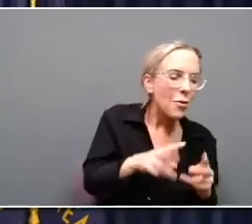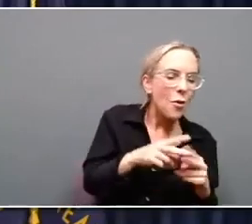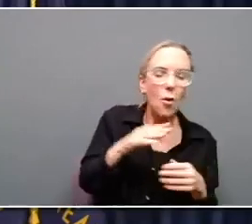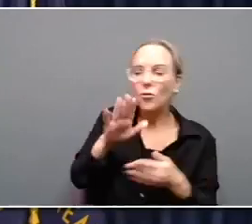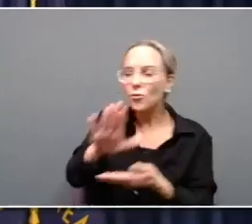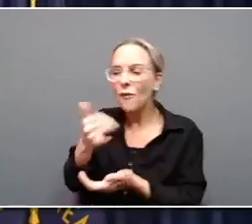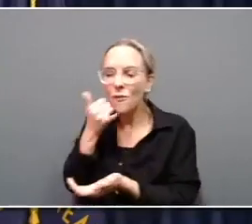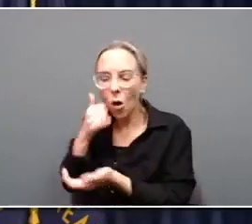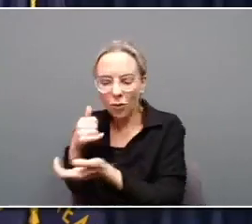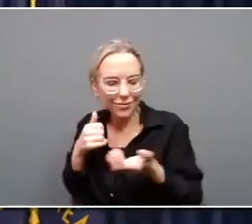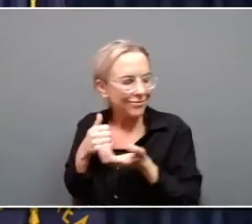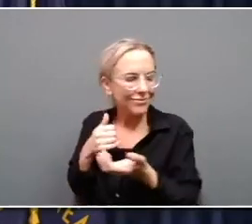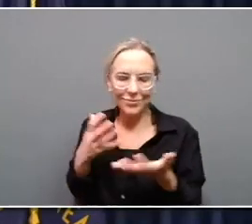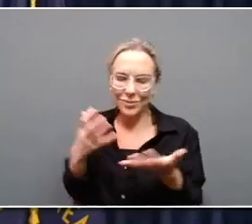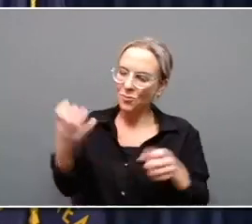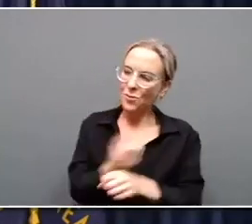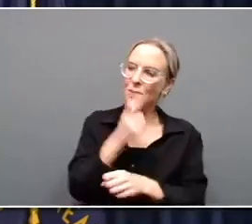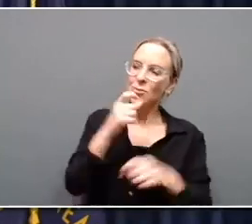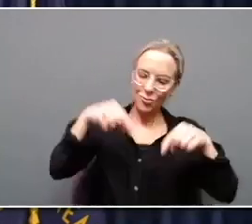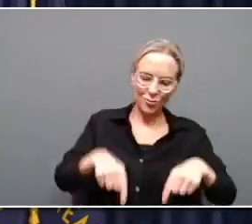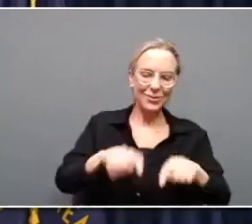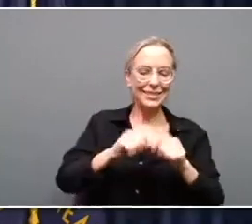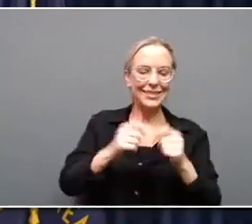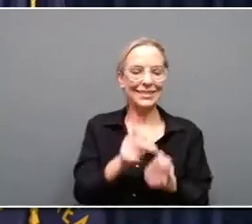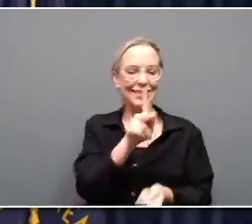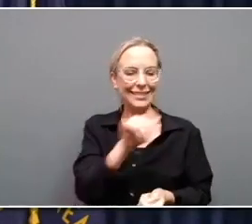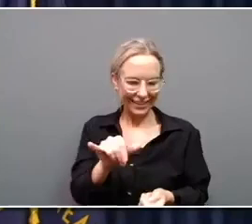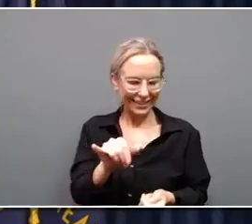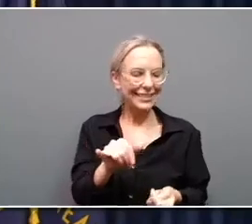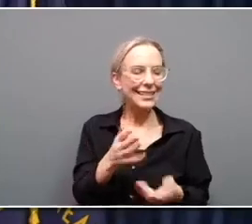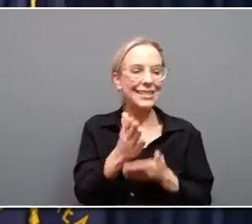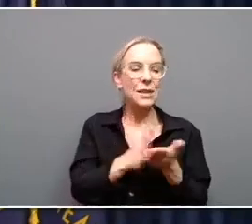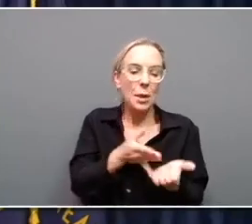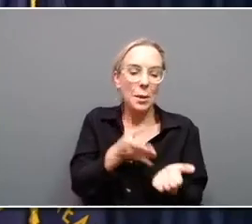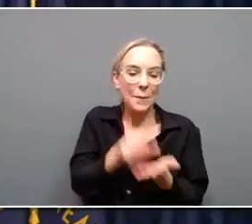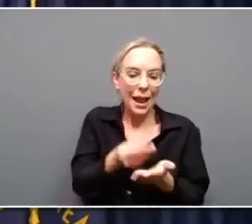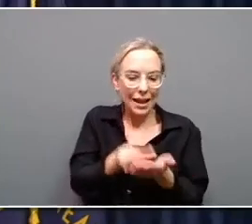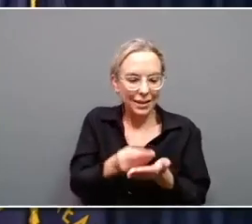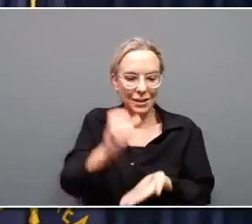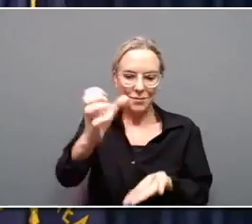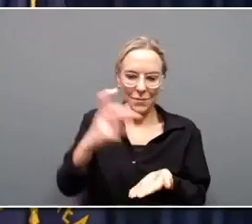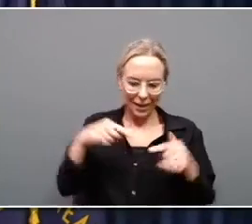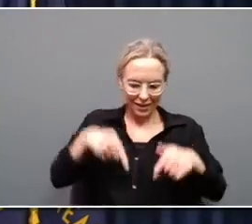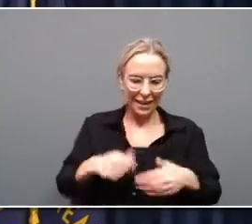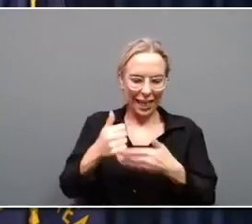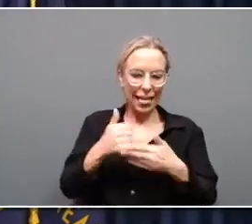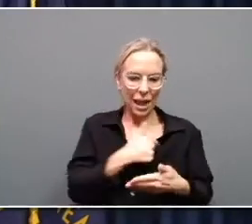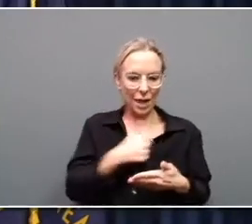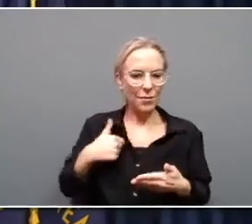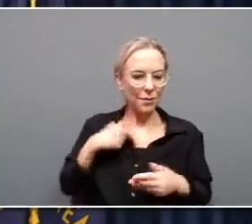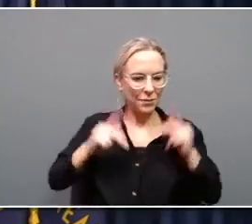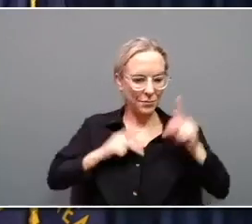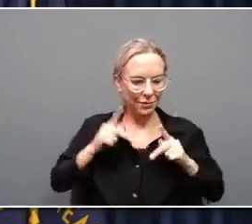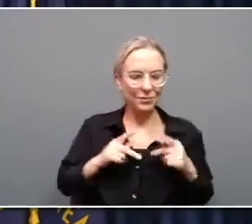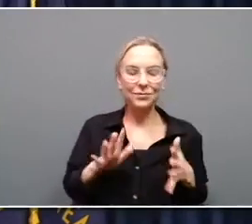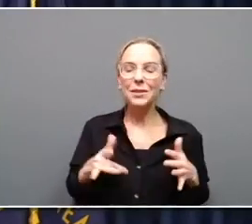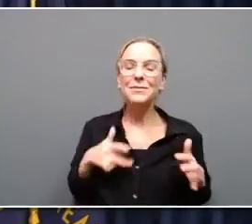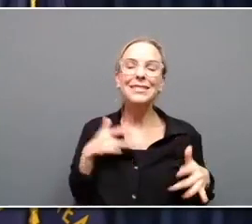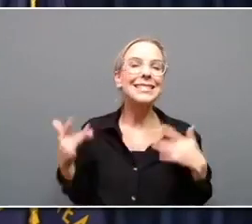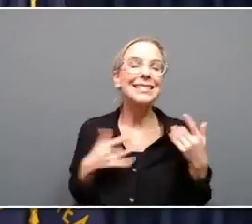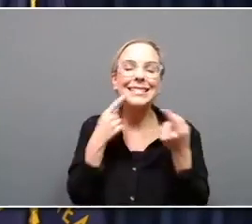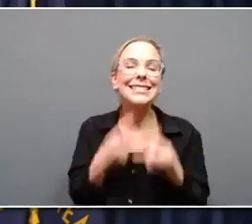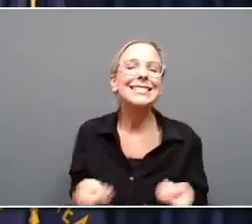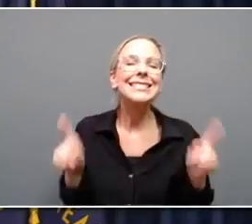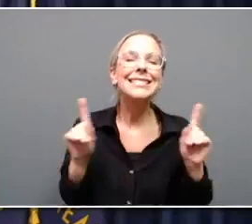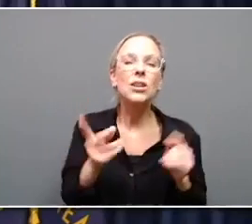a win for Team Kentucky, and some of those dollars come back to help our people. Today, I'm also excited to announce 2